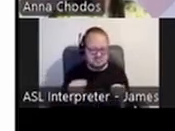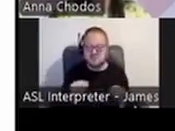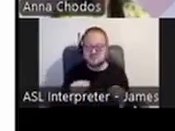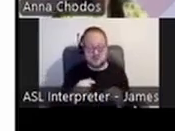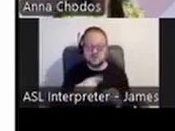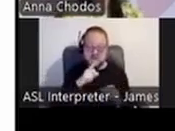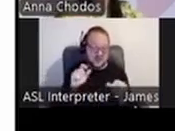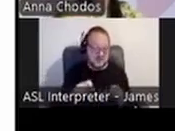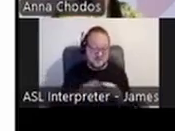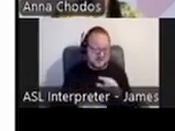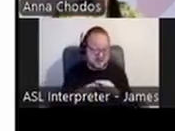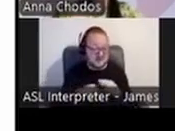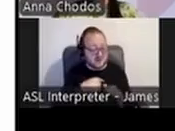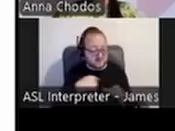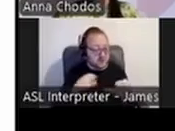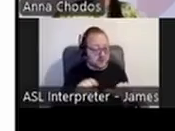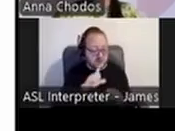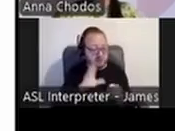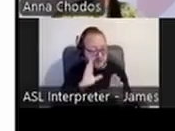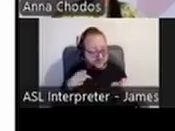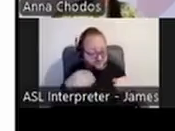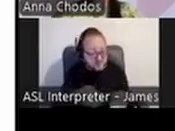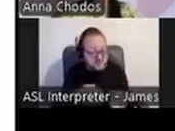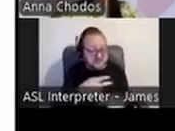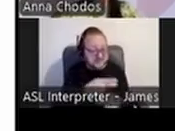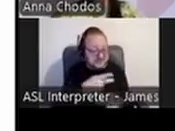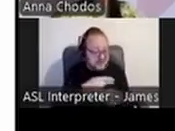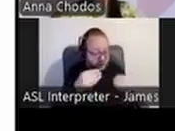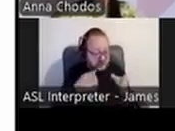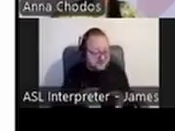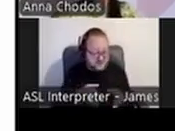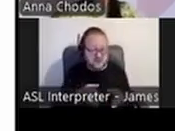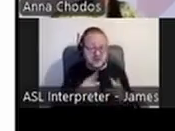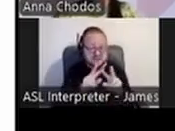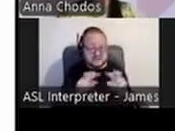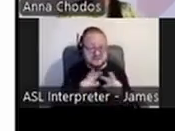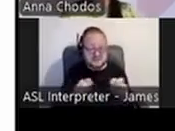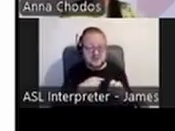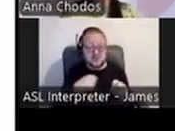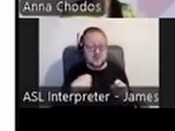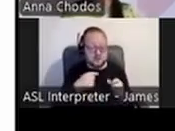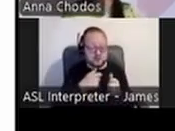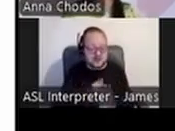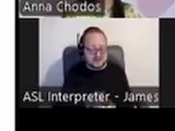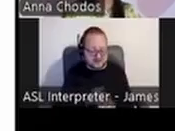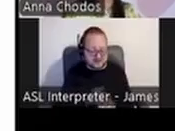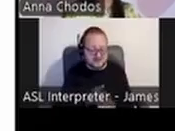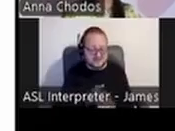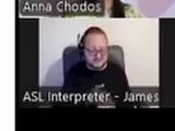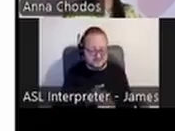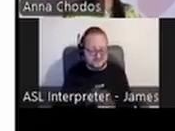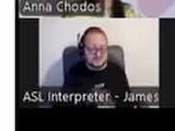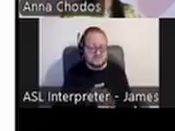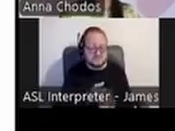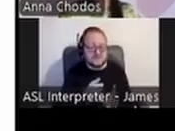focused caregiver assessment. We're tracking, out of people who have been identified to have a caregiver,